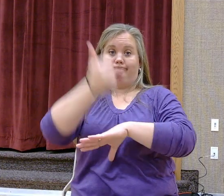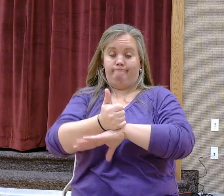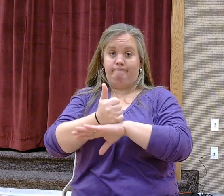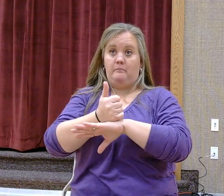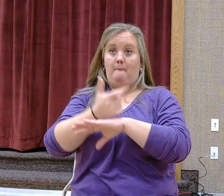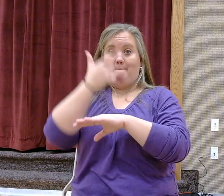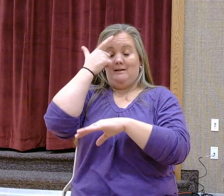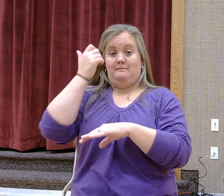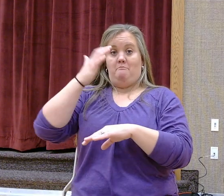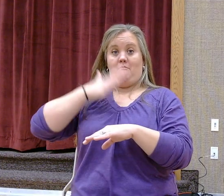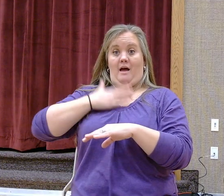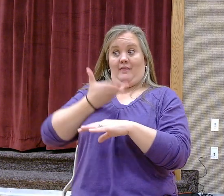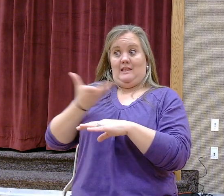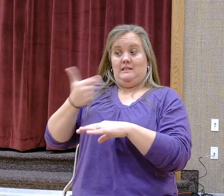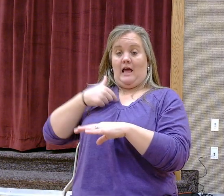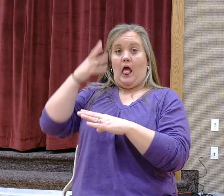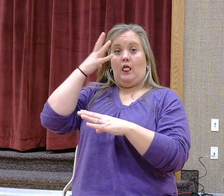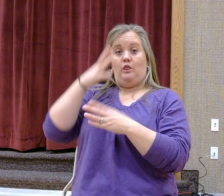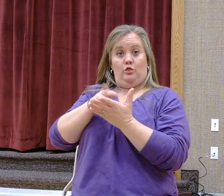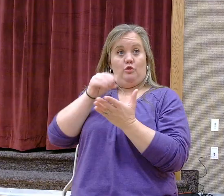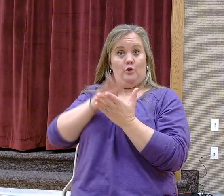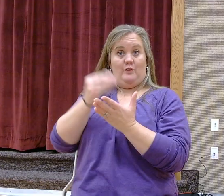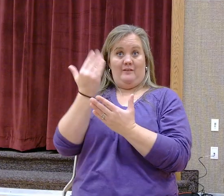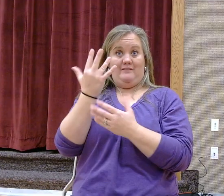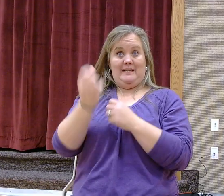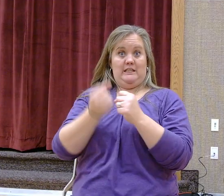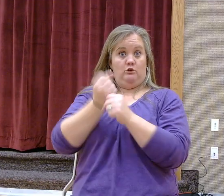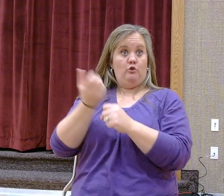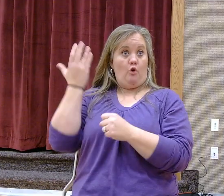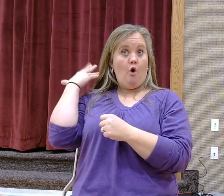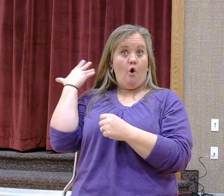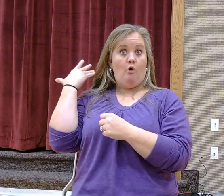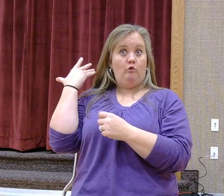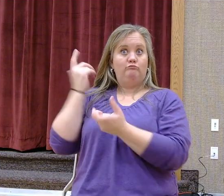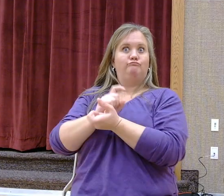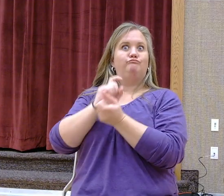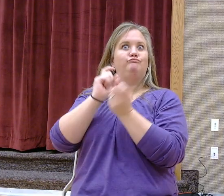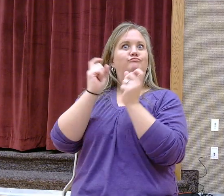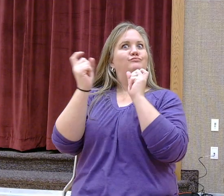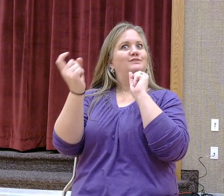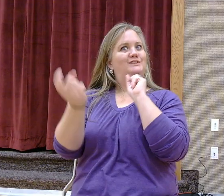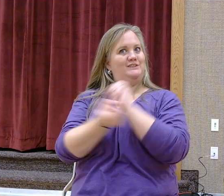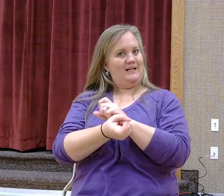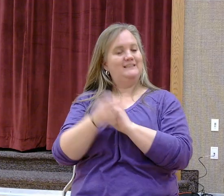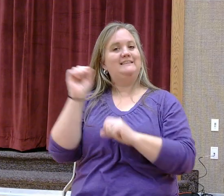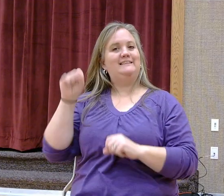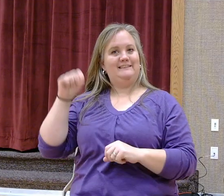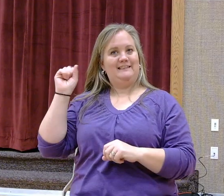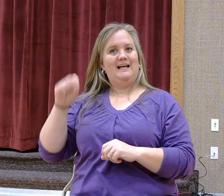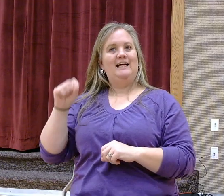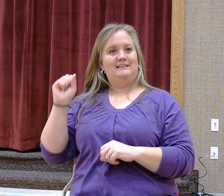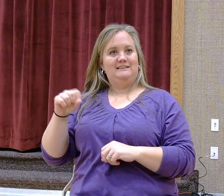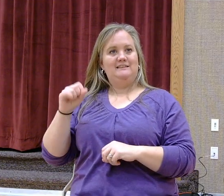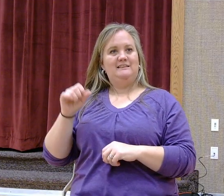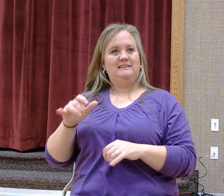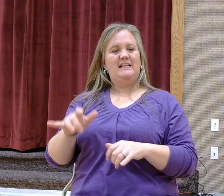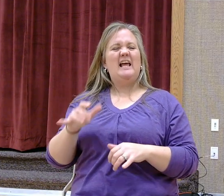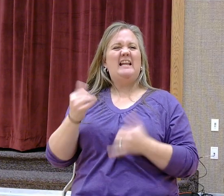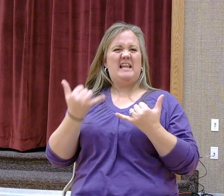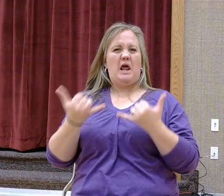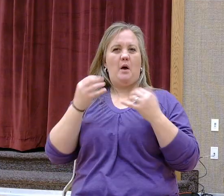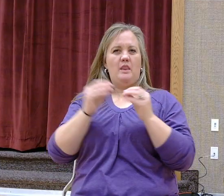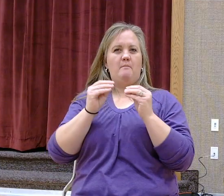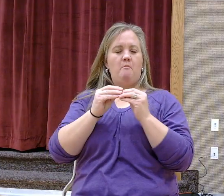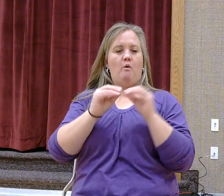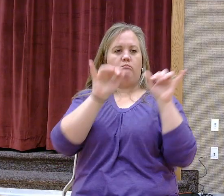because the things that I learned 15 years ago They're different. changed. They're different, yeah. What's nice is they've kind of standardized everything,